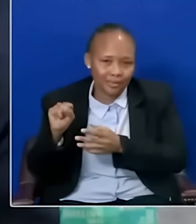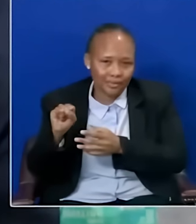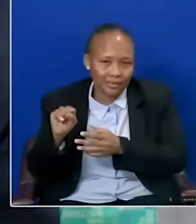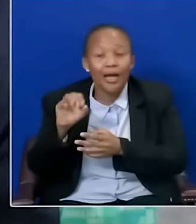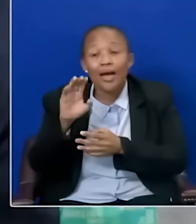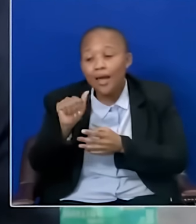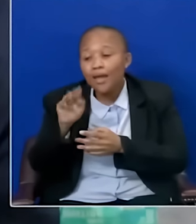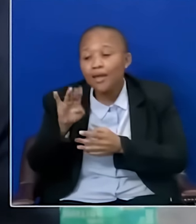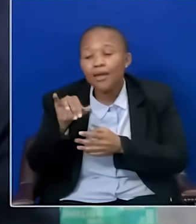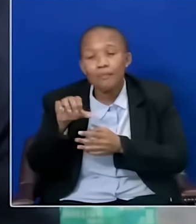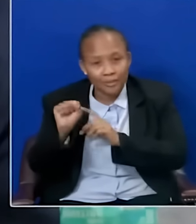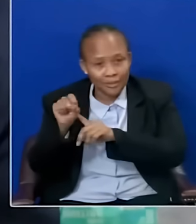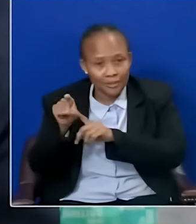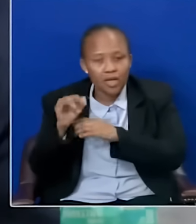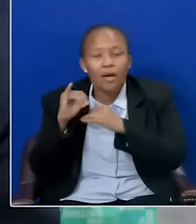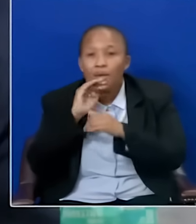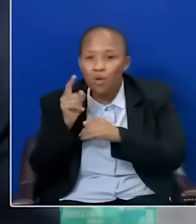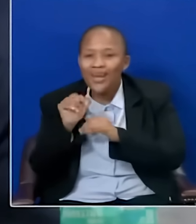on the 8th of November 2024.